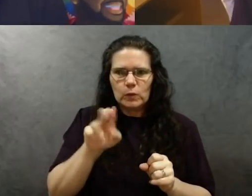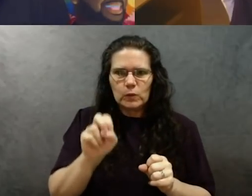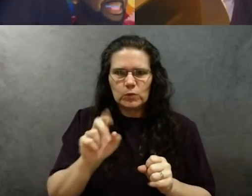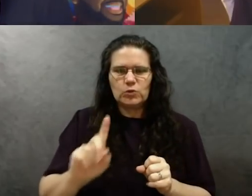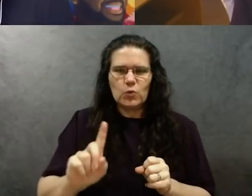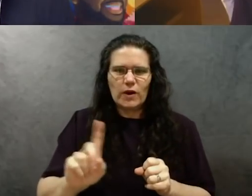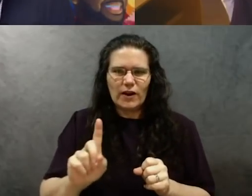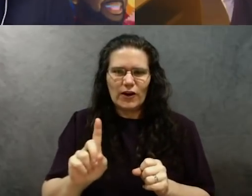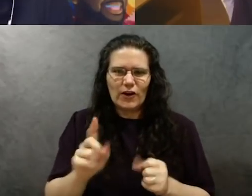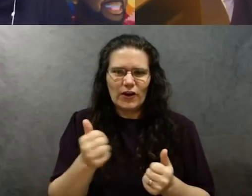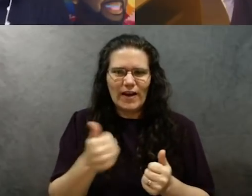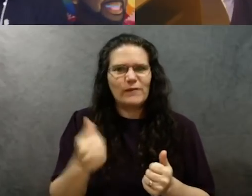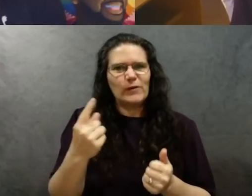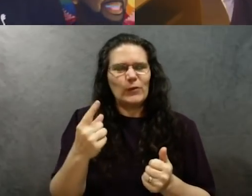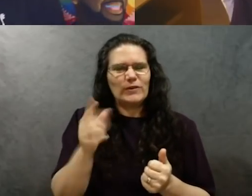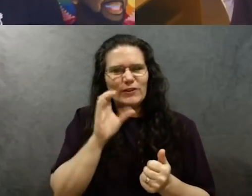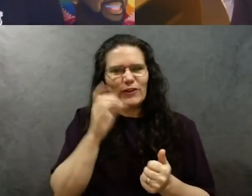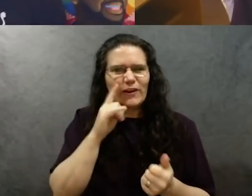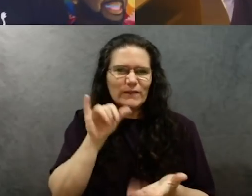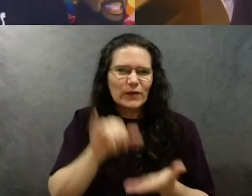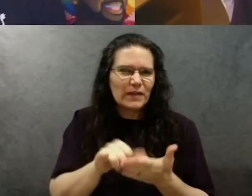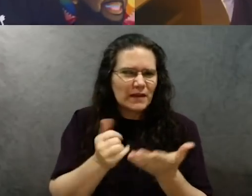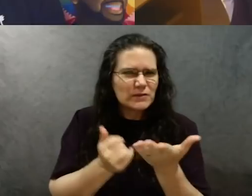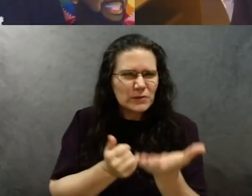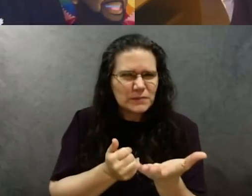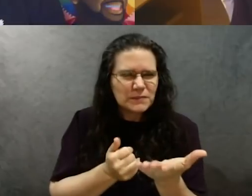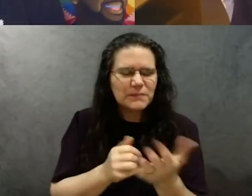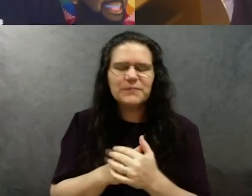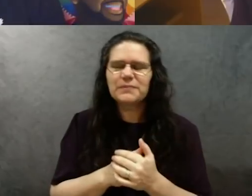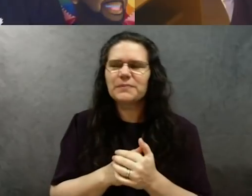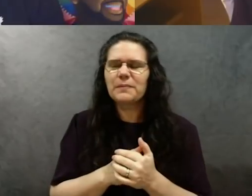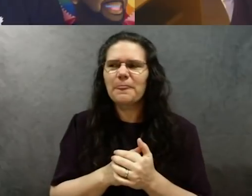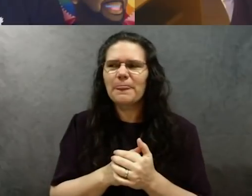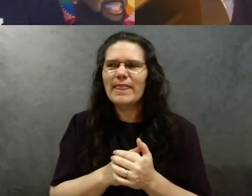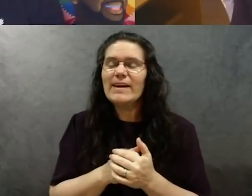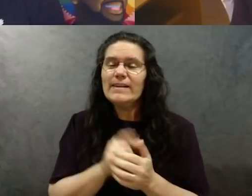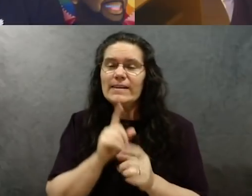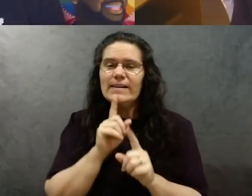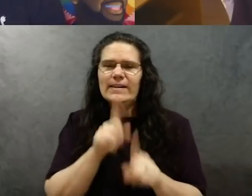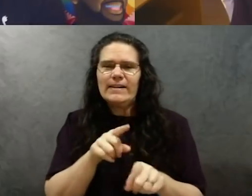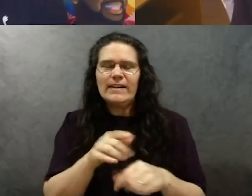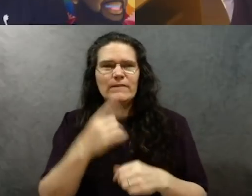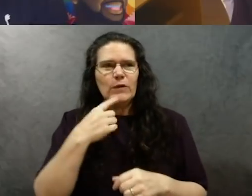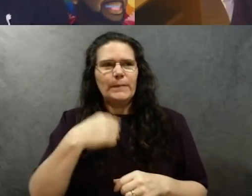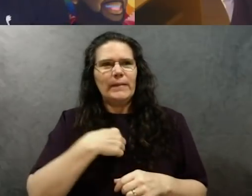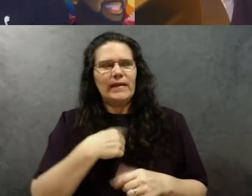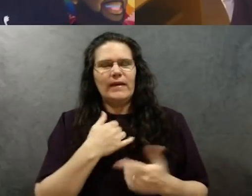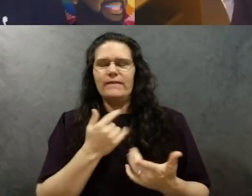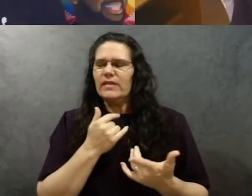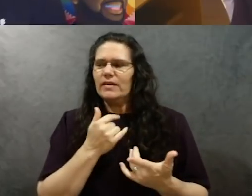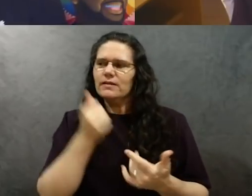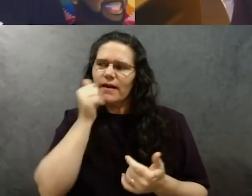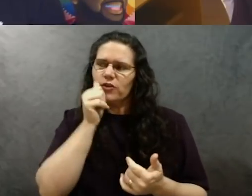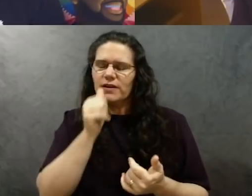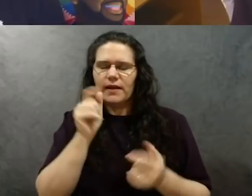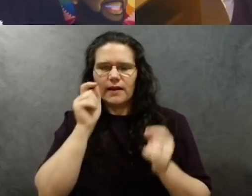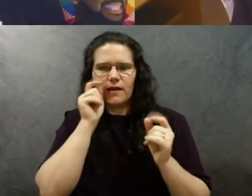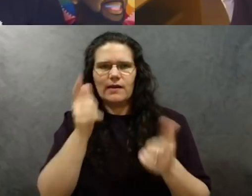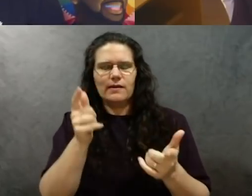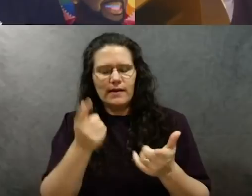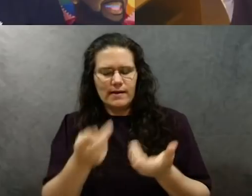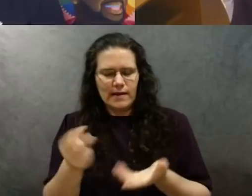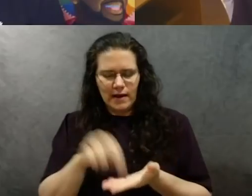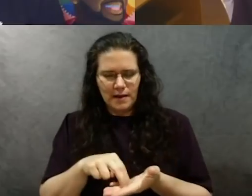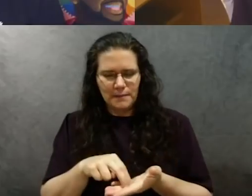Well, you know, for me, every day it's getting up and making a commitment or a recommitment to trusting